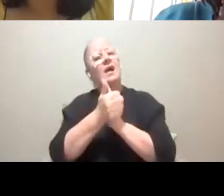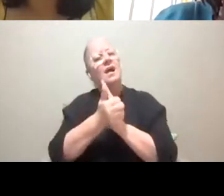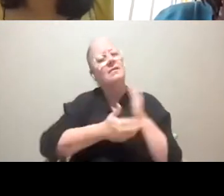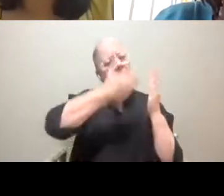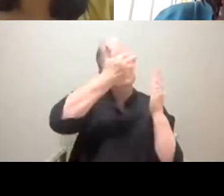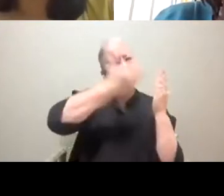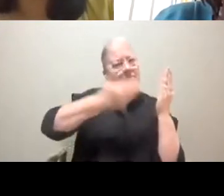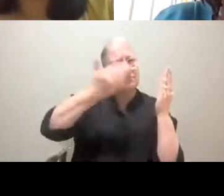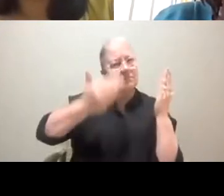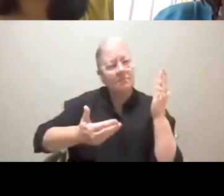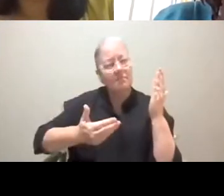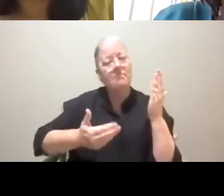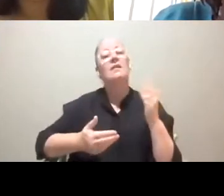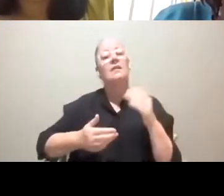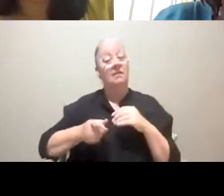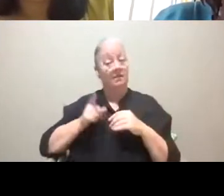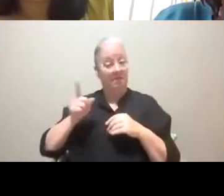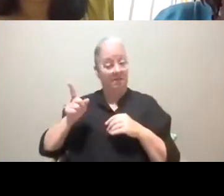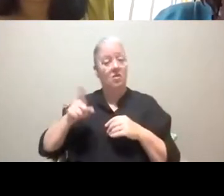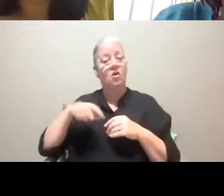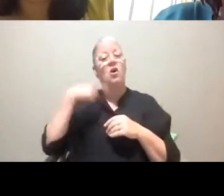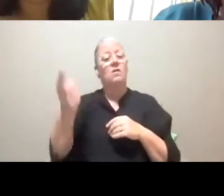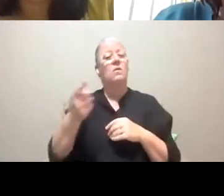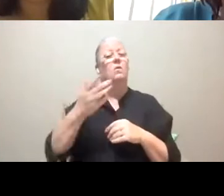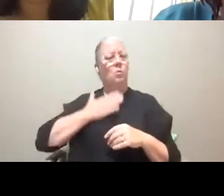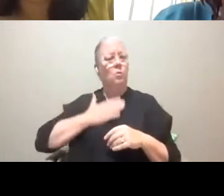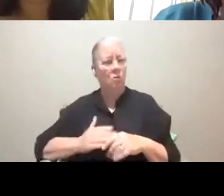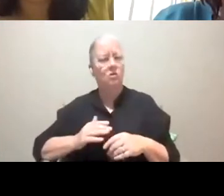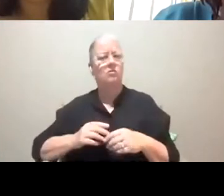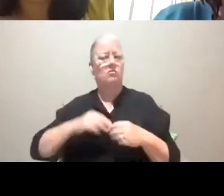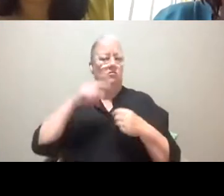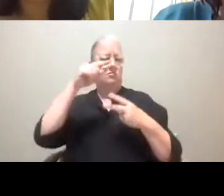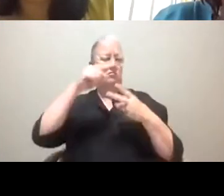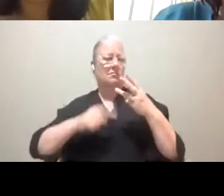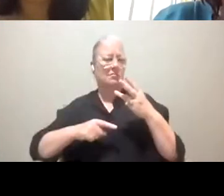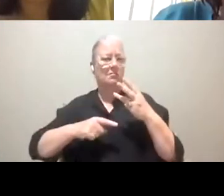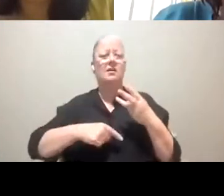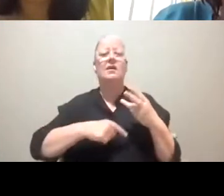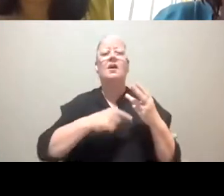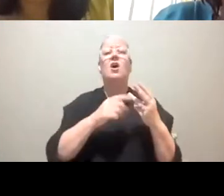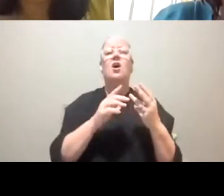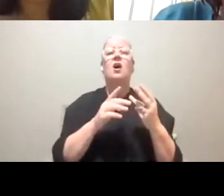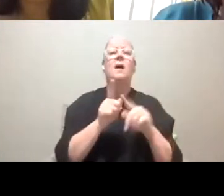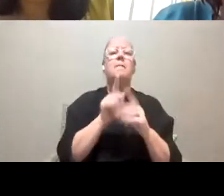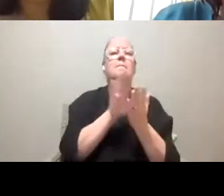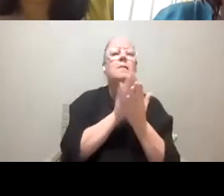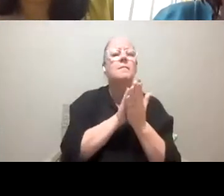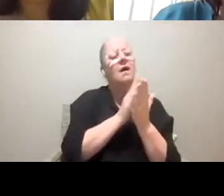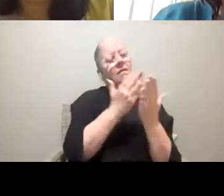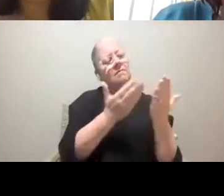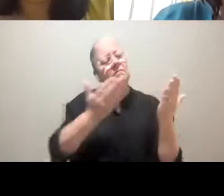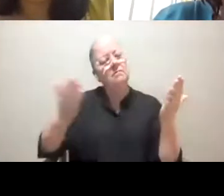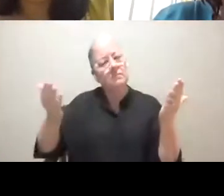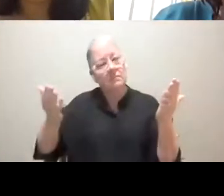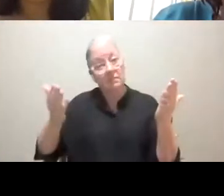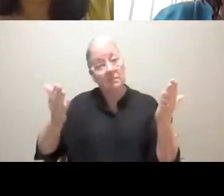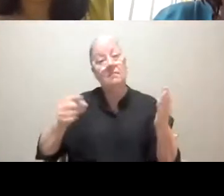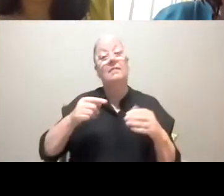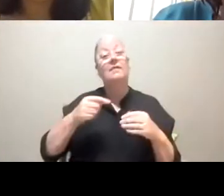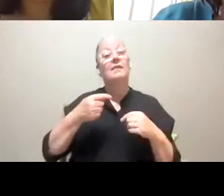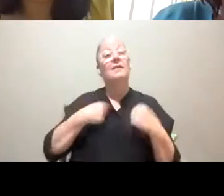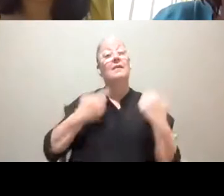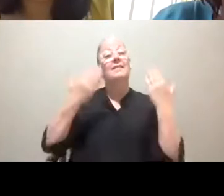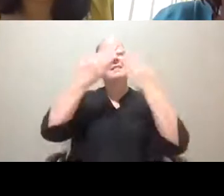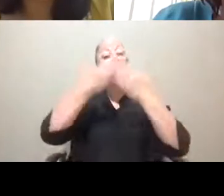for materials from Olubumi. Just to reassure you that the PowerPoint presentations will